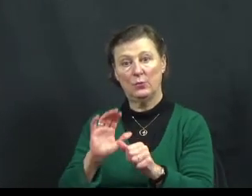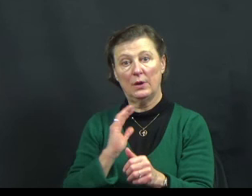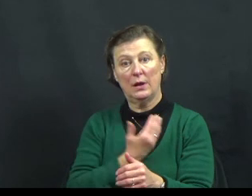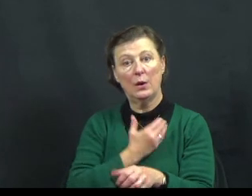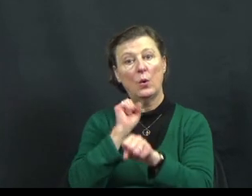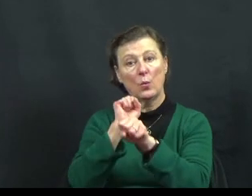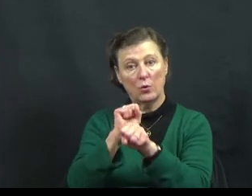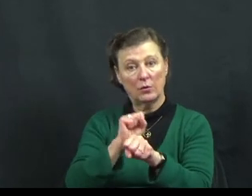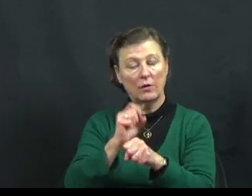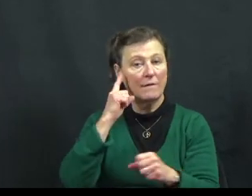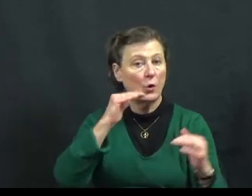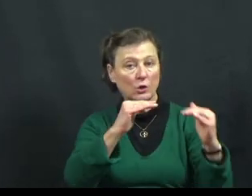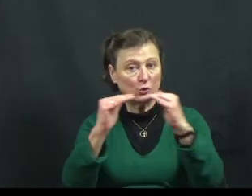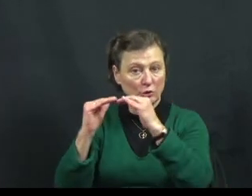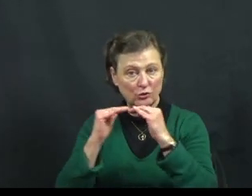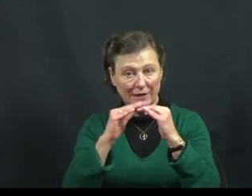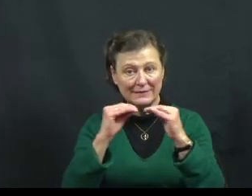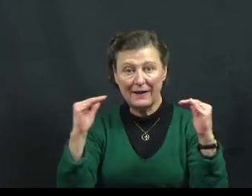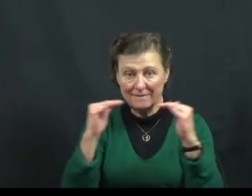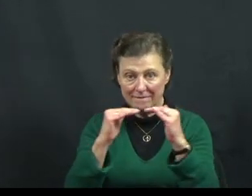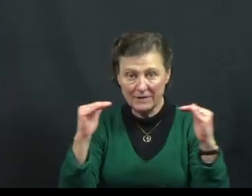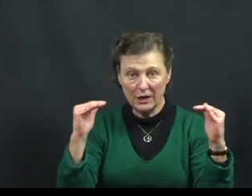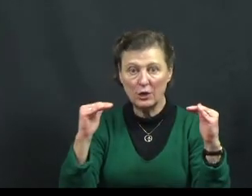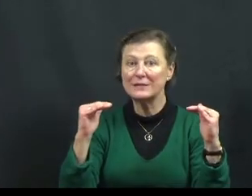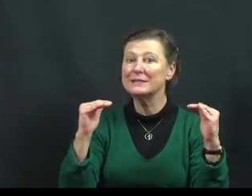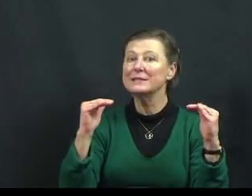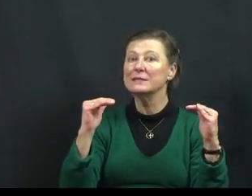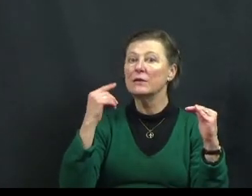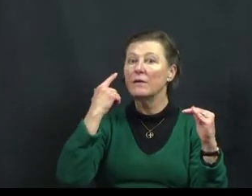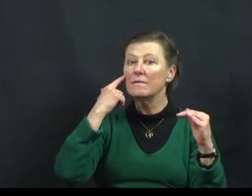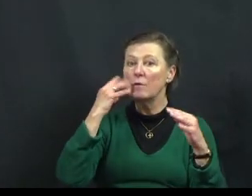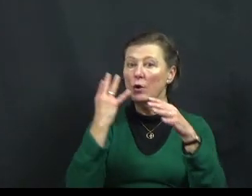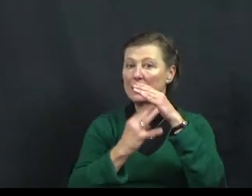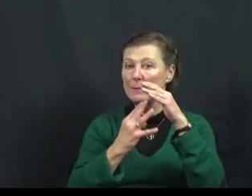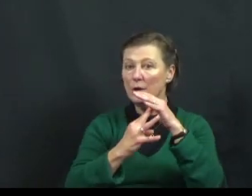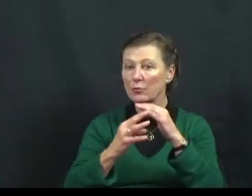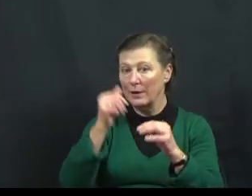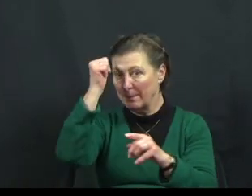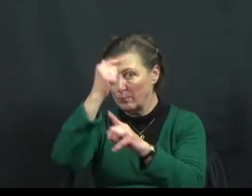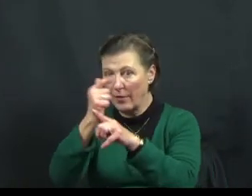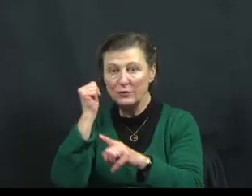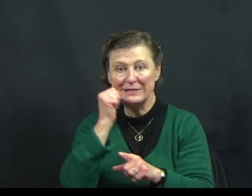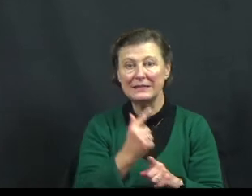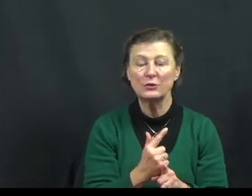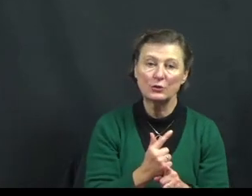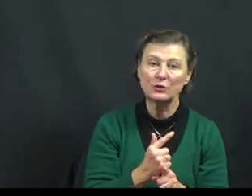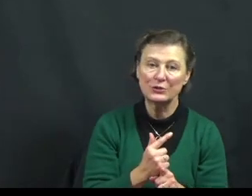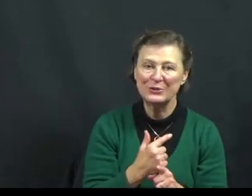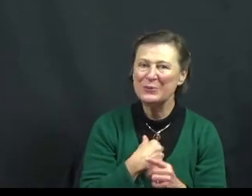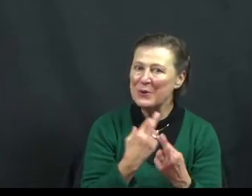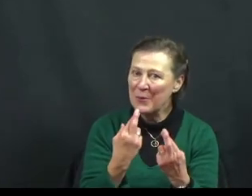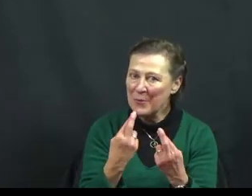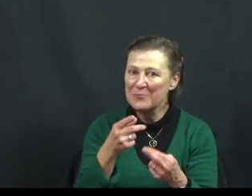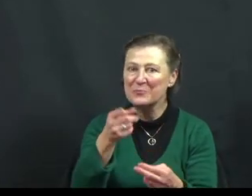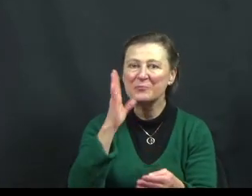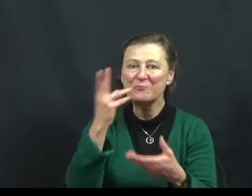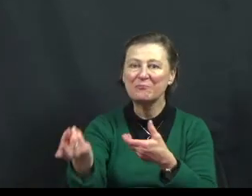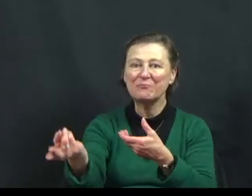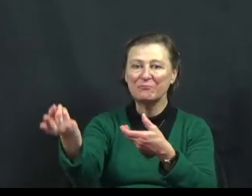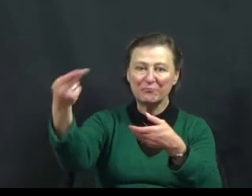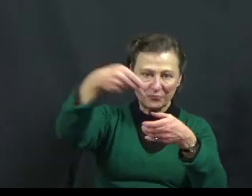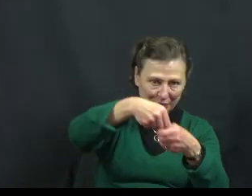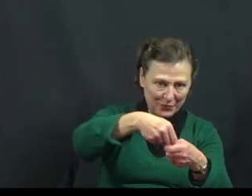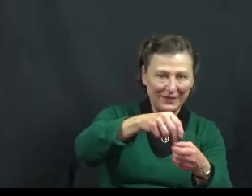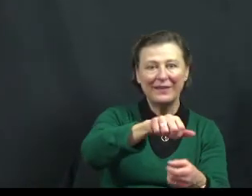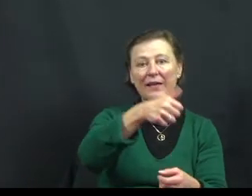for justice and fairness for our immigrant brothers and sisters. We hope that you will join